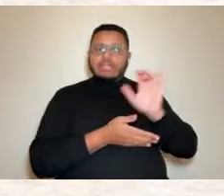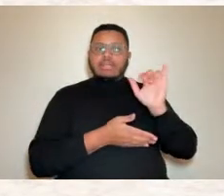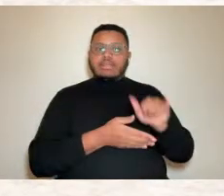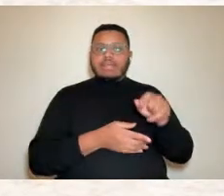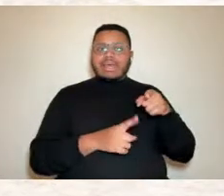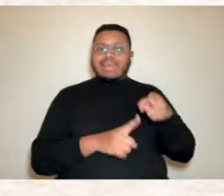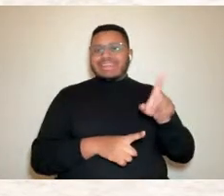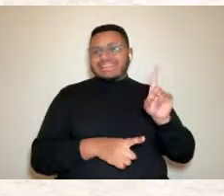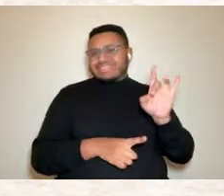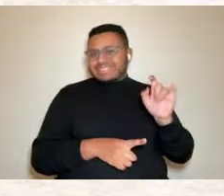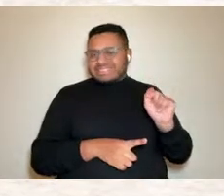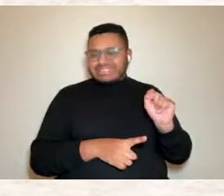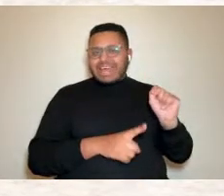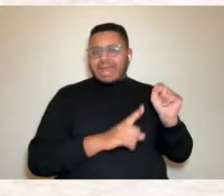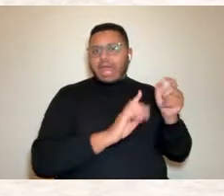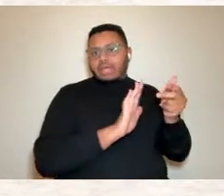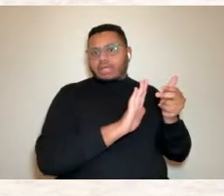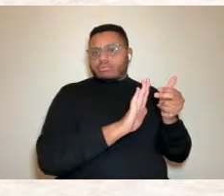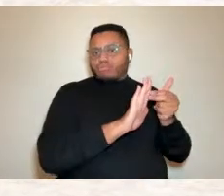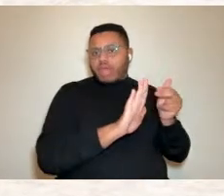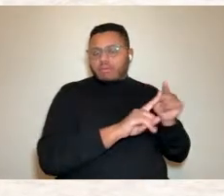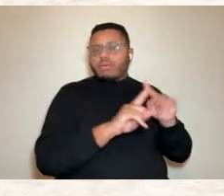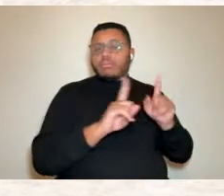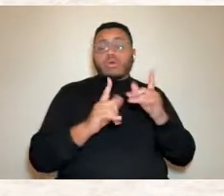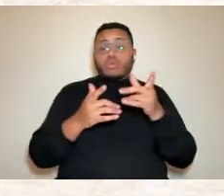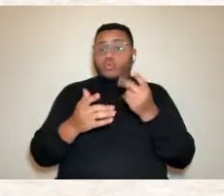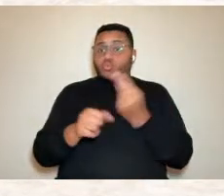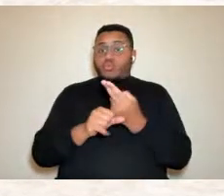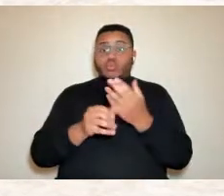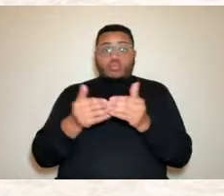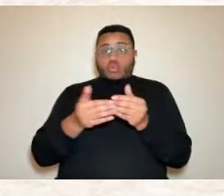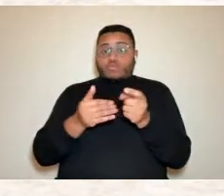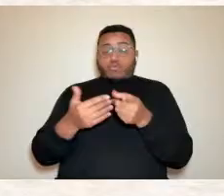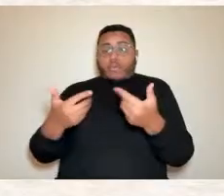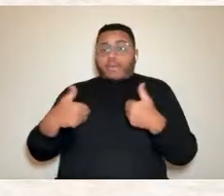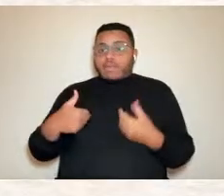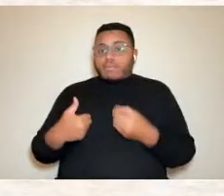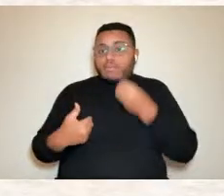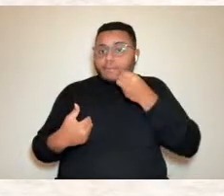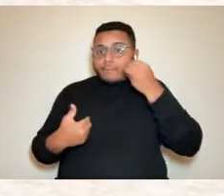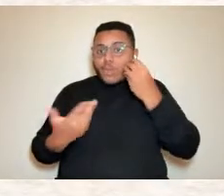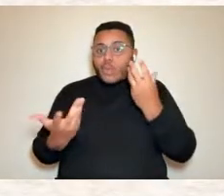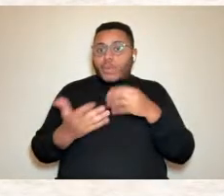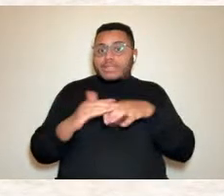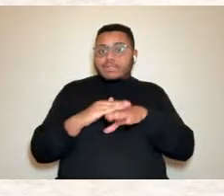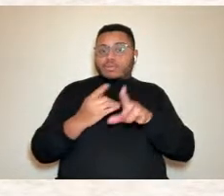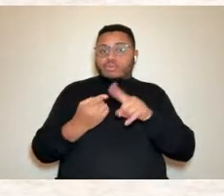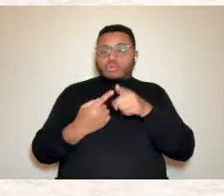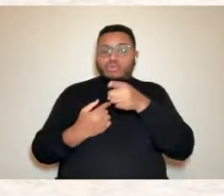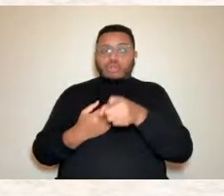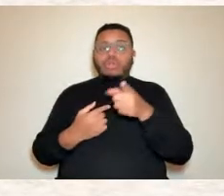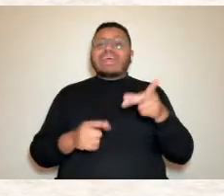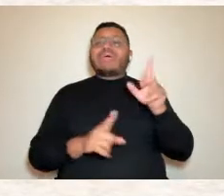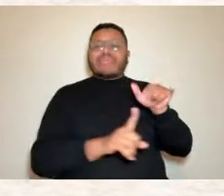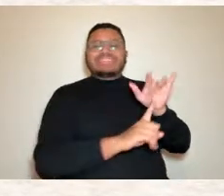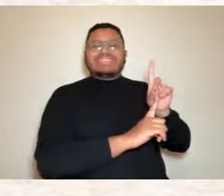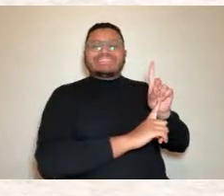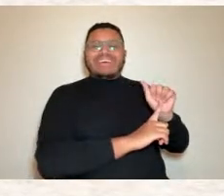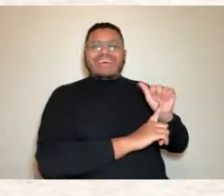but use whatever brand you have at home or that is accessible to you. But I'm using the Daiya brand